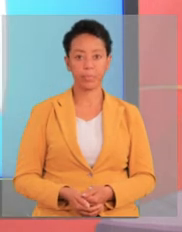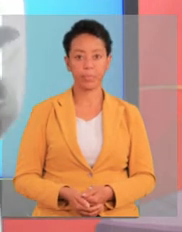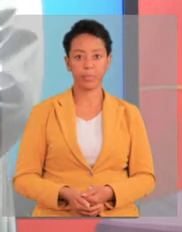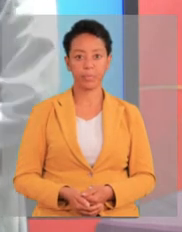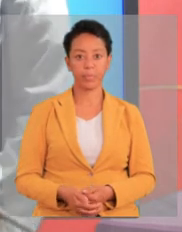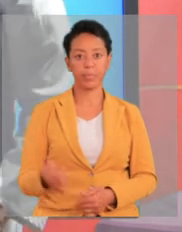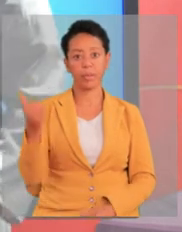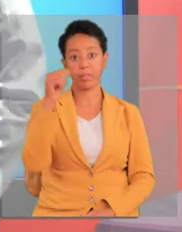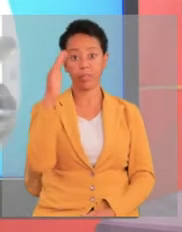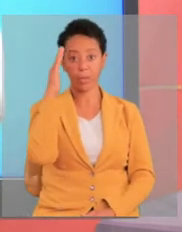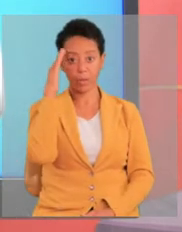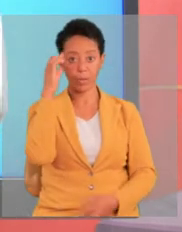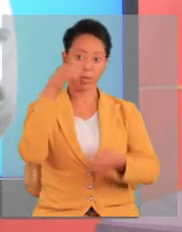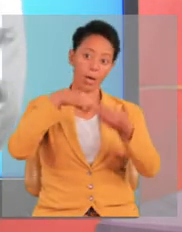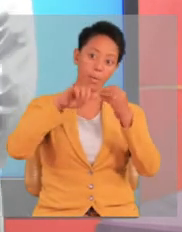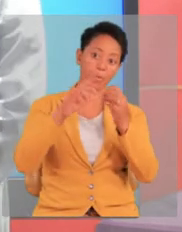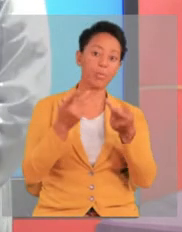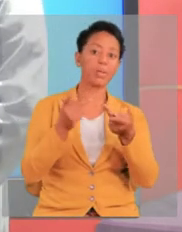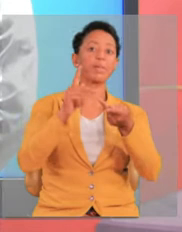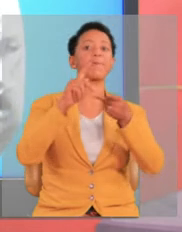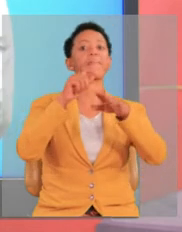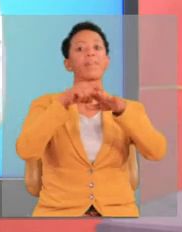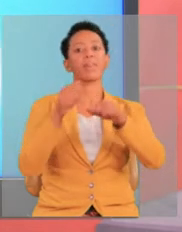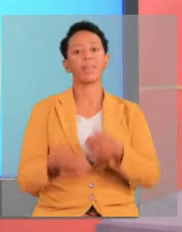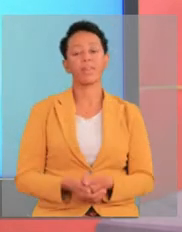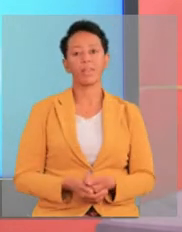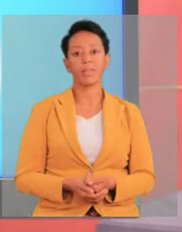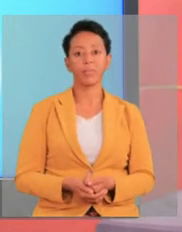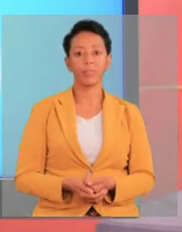Yeah, everybody knows about the present perfect tense.